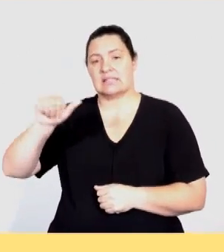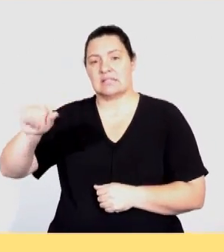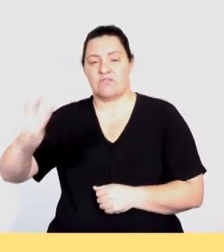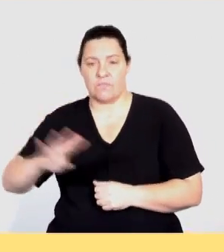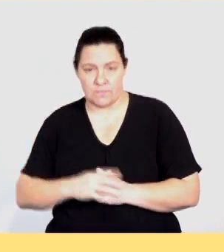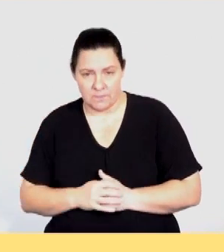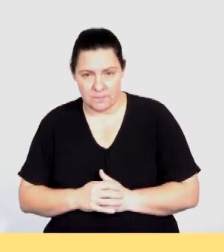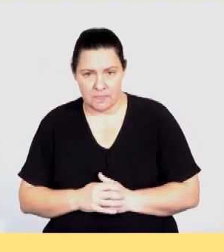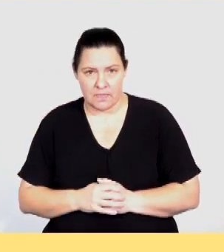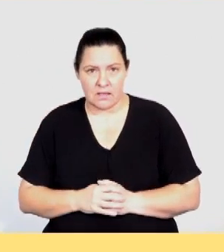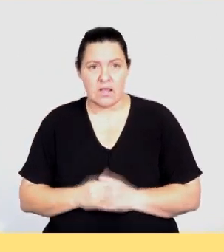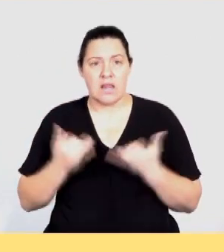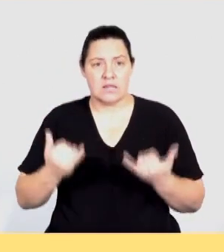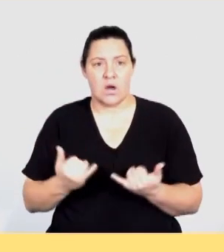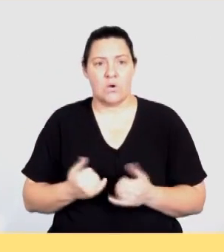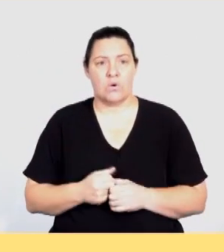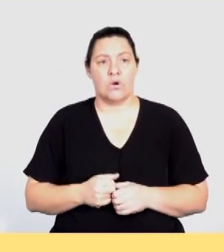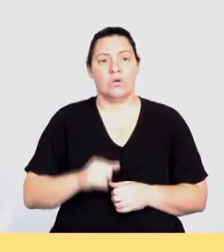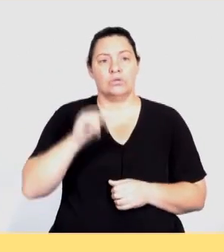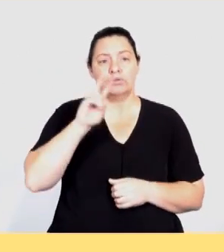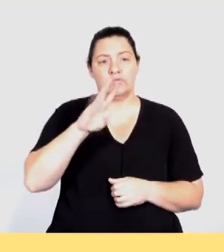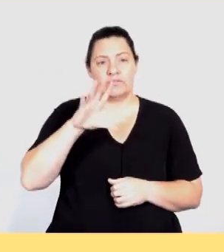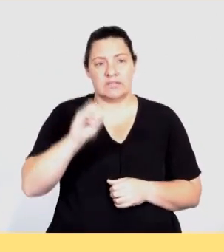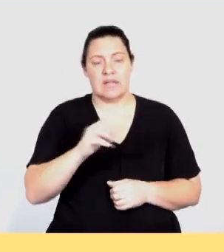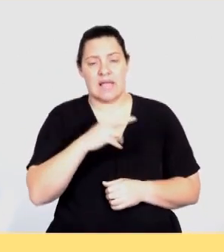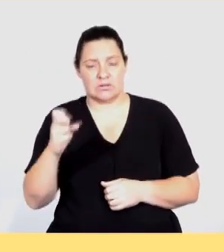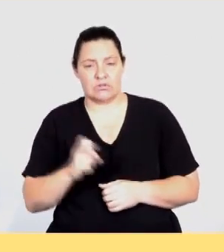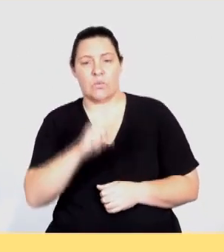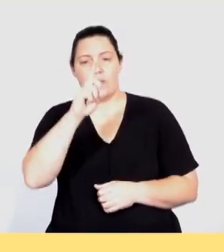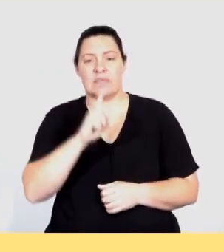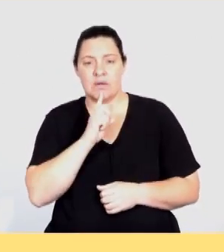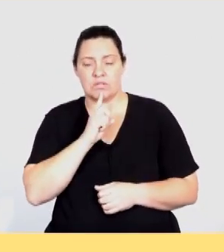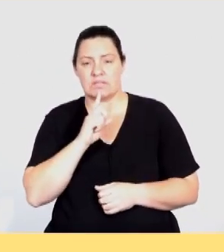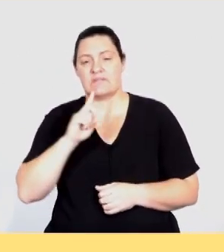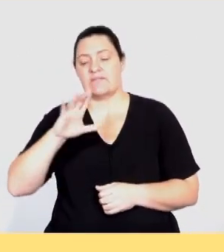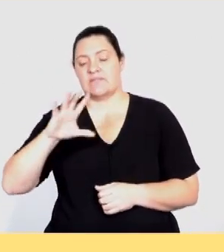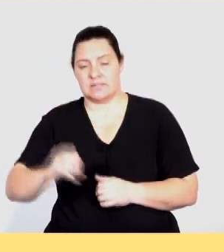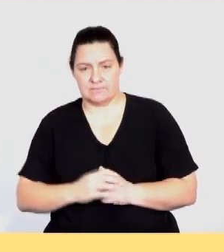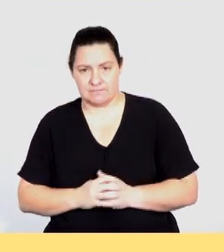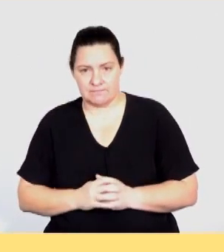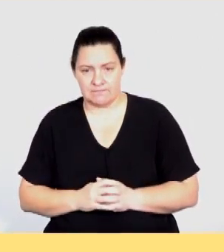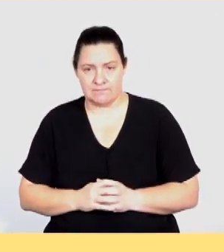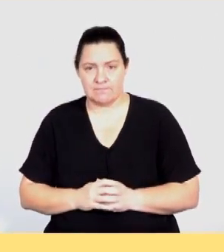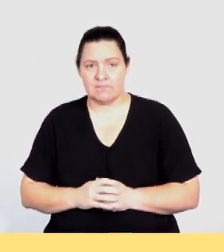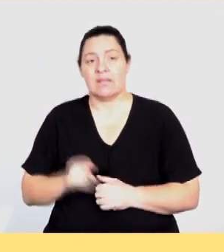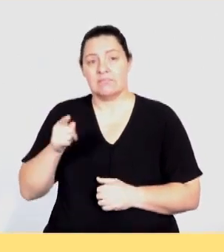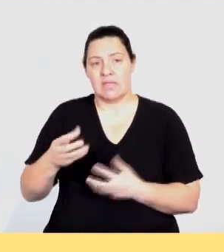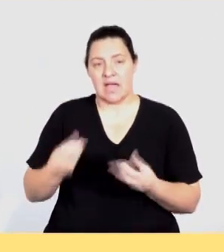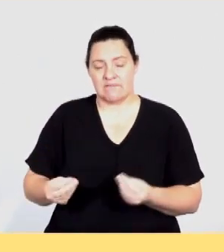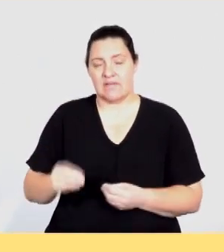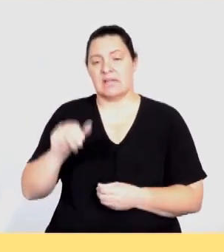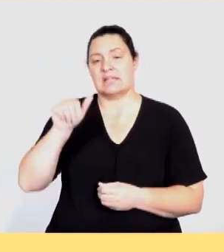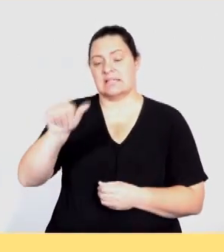6,664. Let's now go to the debtors allowances journal. 250 plus 800, 1,050. Thank you so